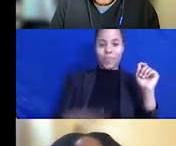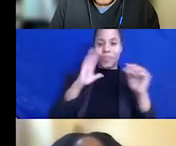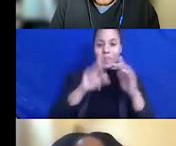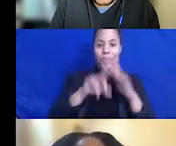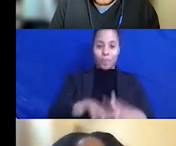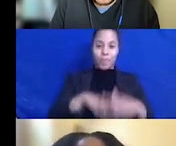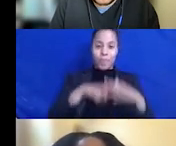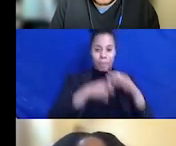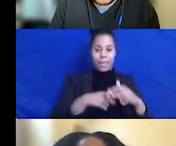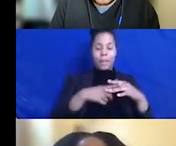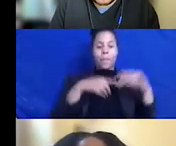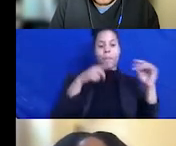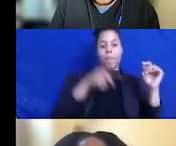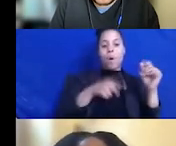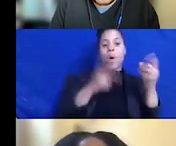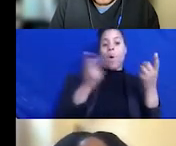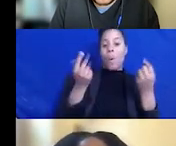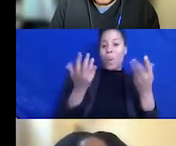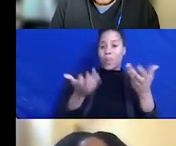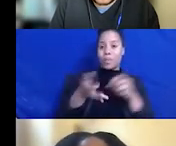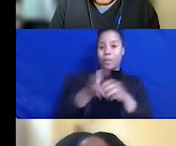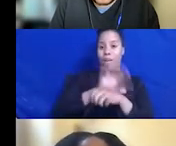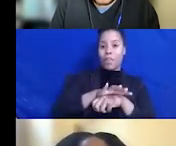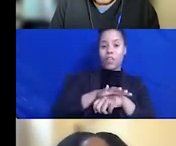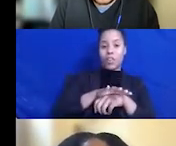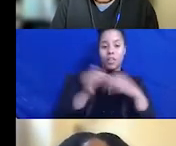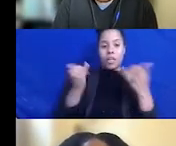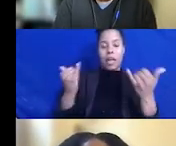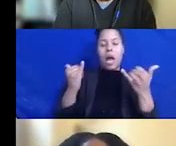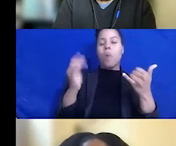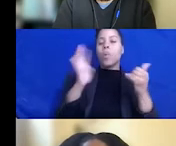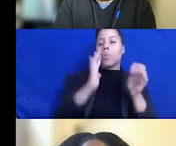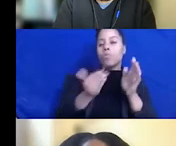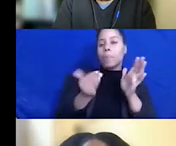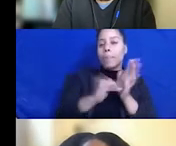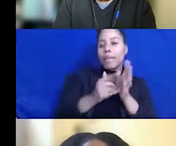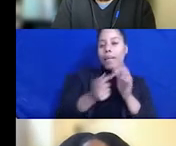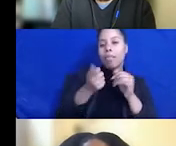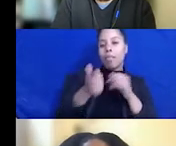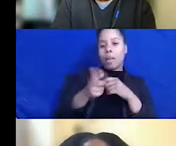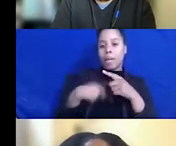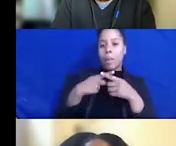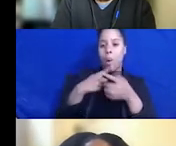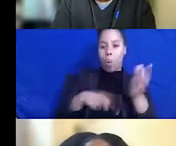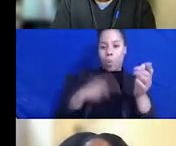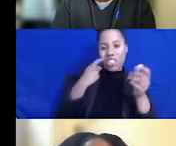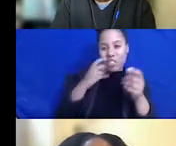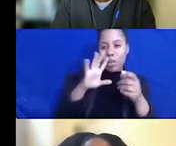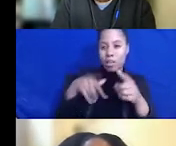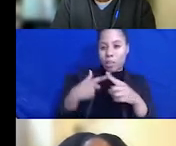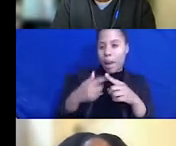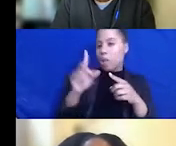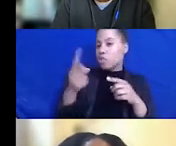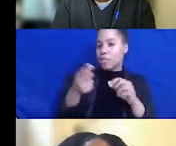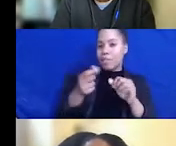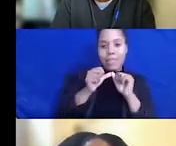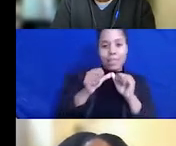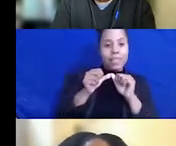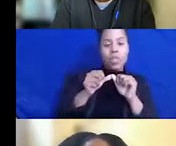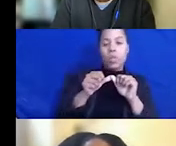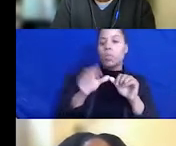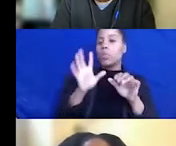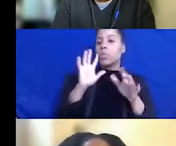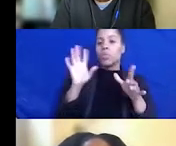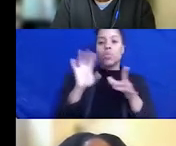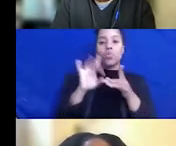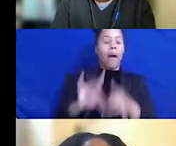So what we wanted to cover in this part is we're going to repeat a little bit about what we just talked about, just to continue to ground us and